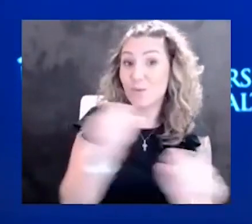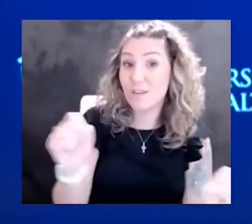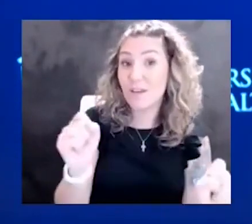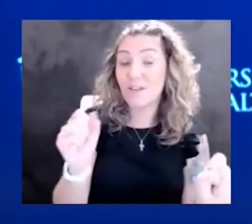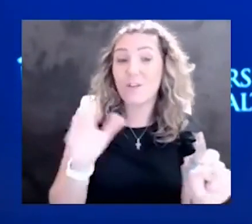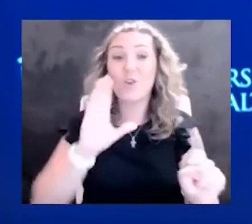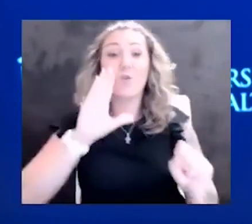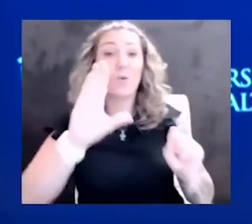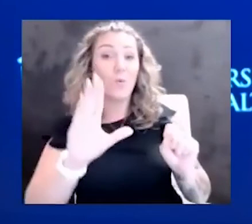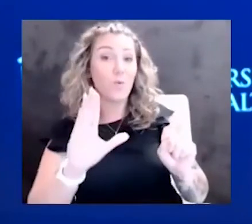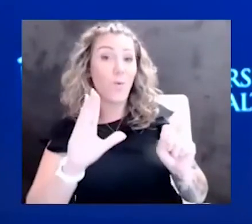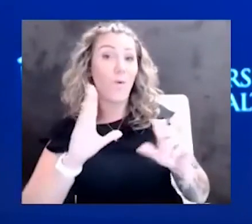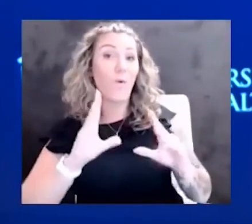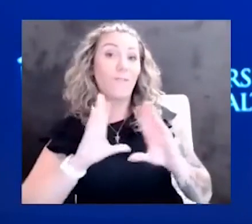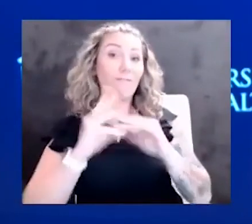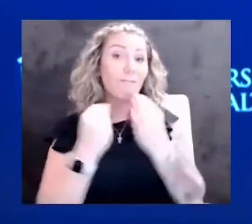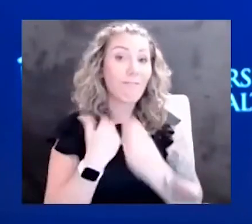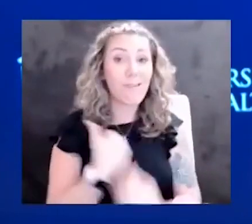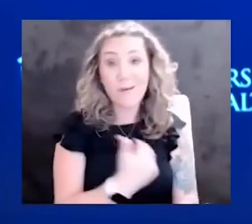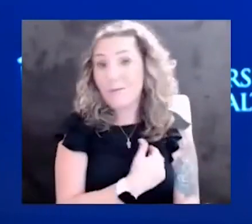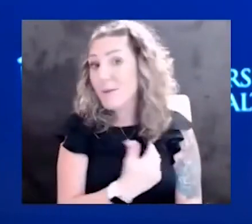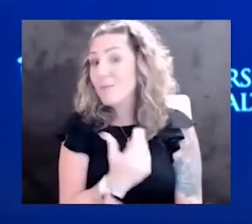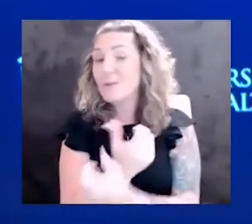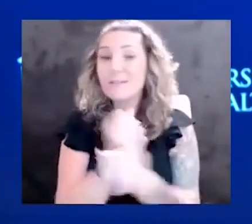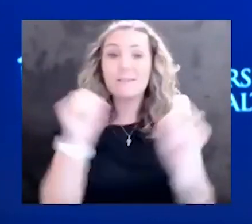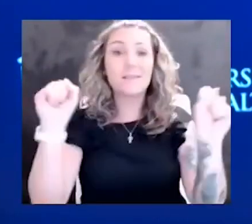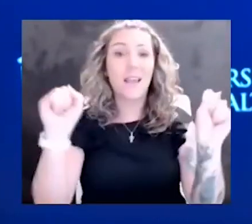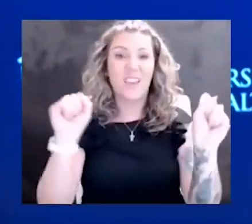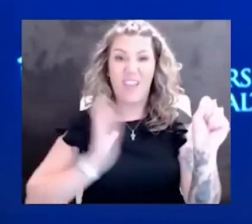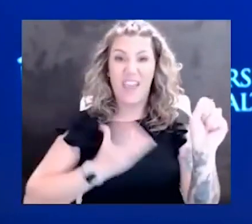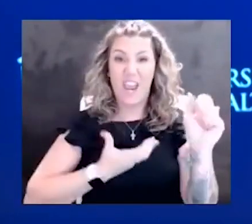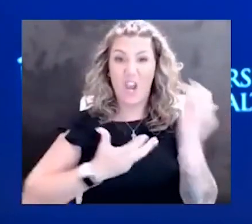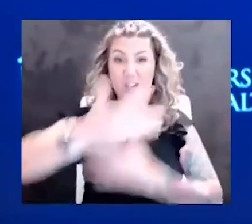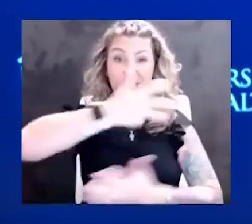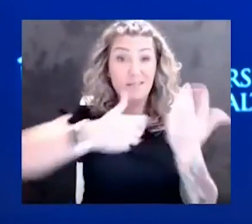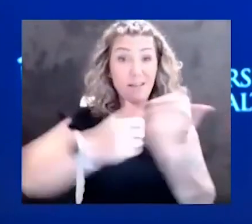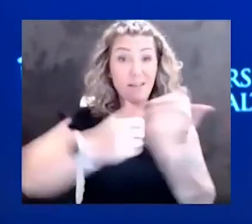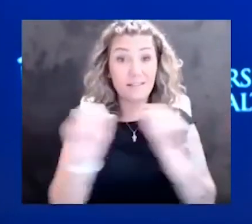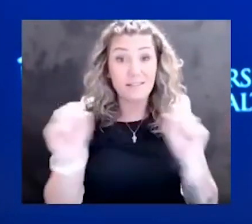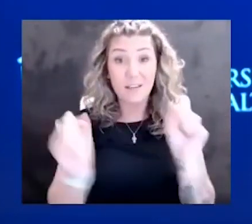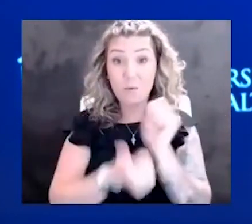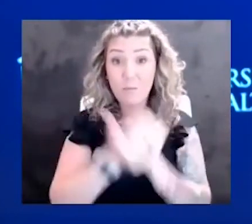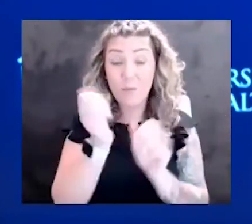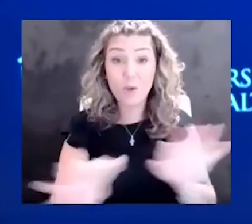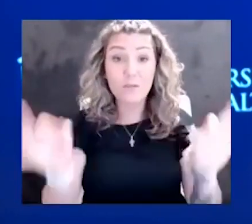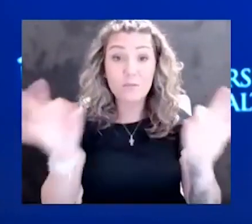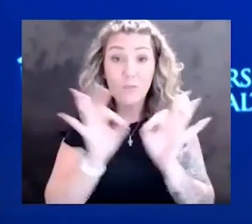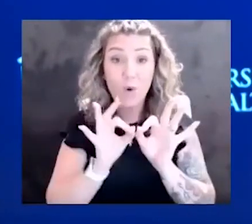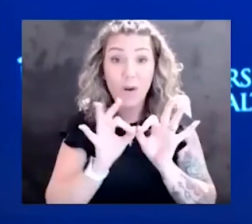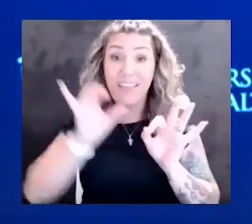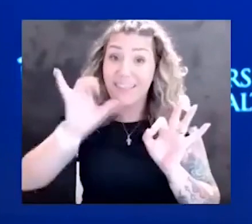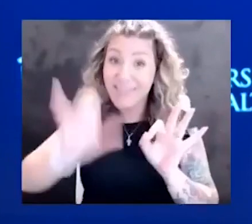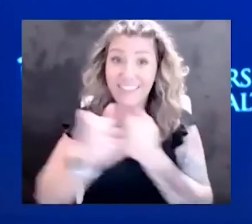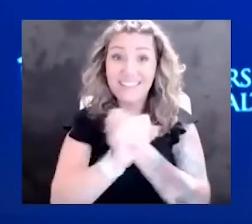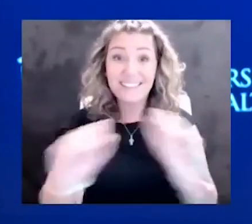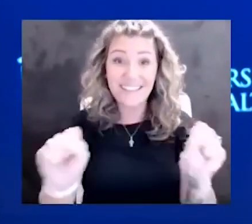safe. It keeps us safe as a society. And most of all, it is safe. We'll see you tomorrow.